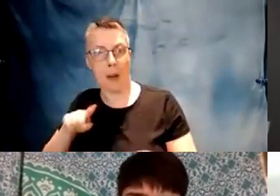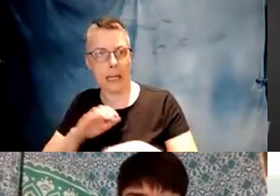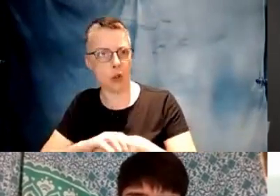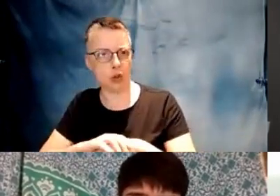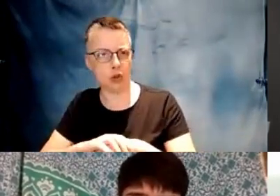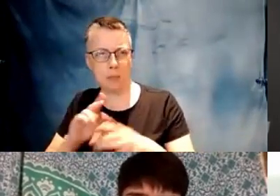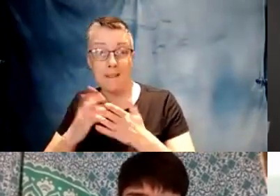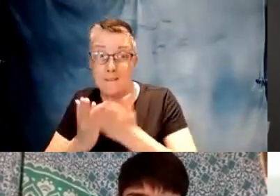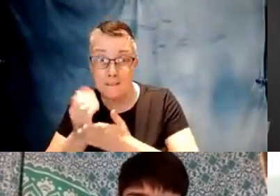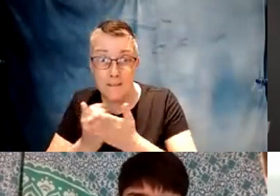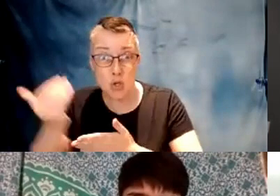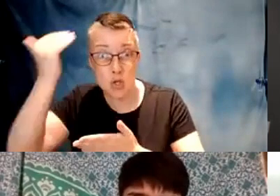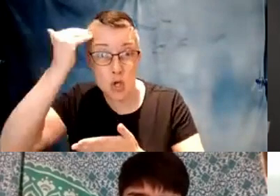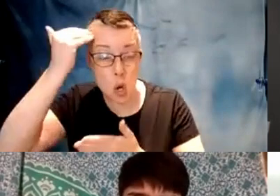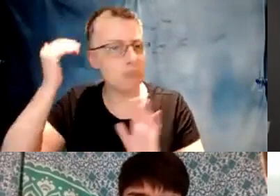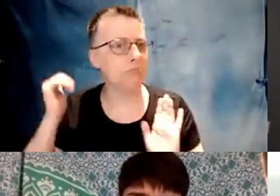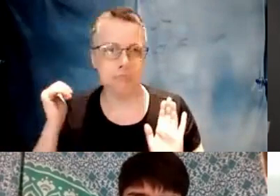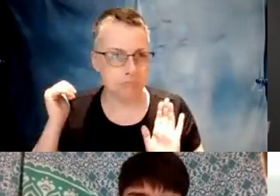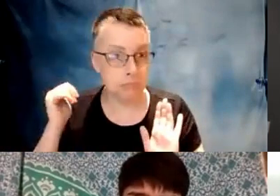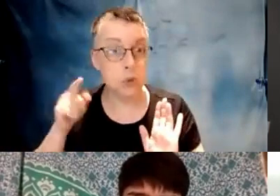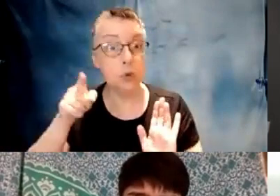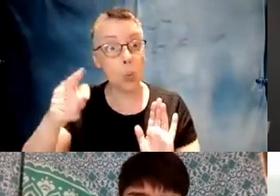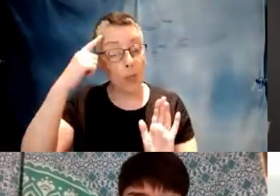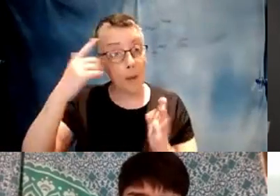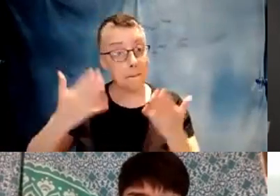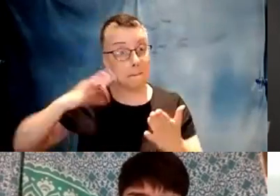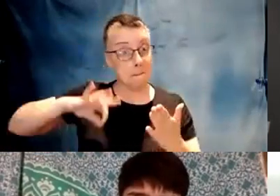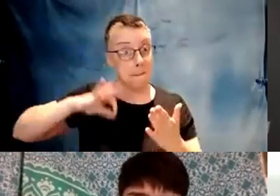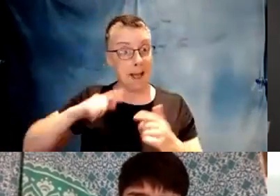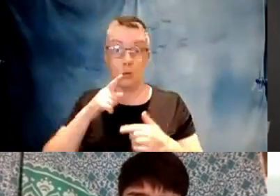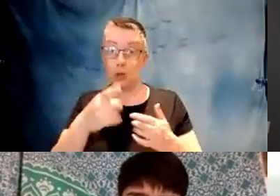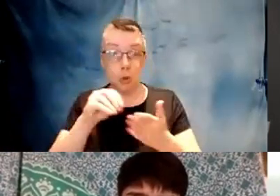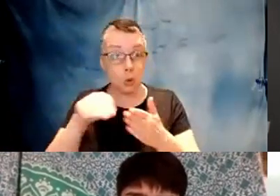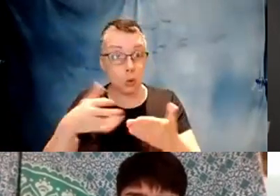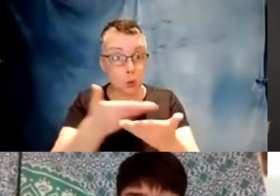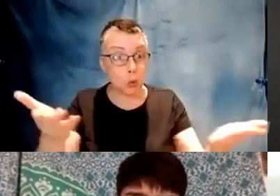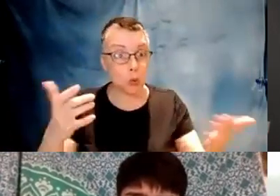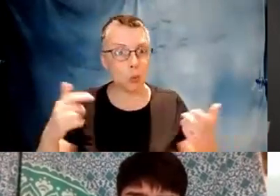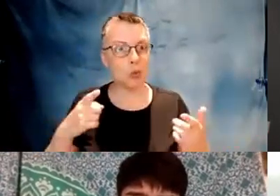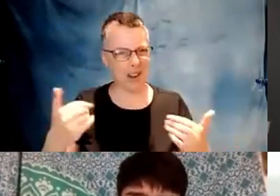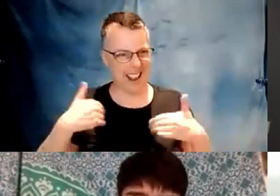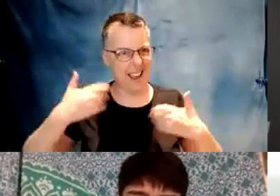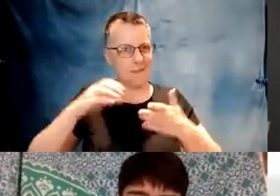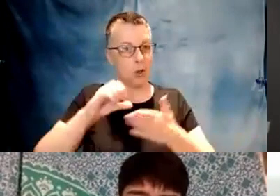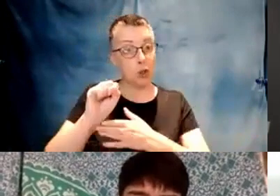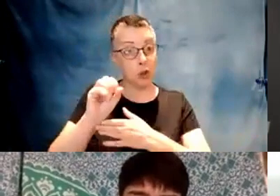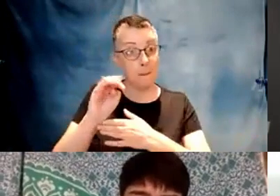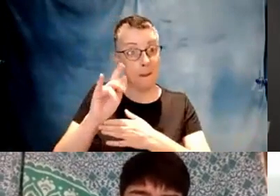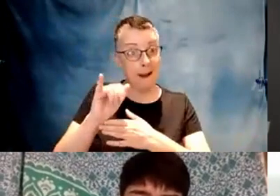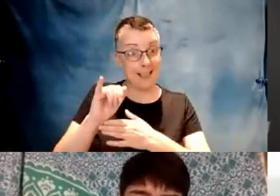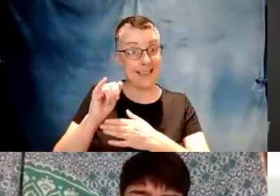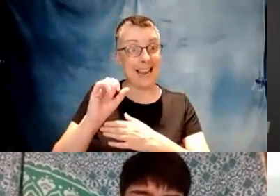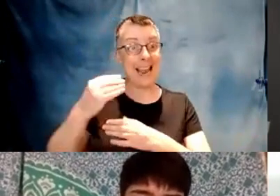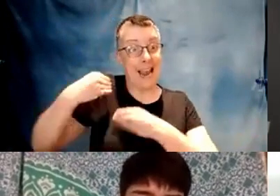students to have access to Somali as like a Somali heritage student having access to